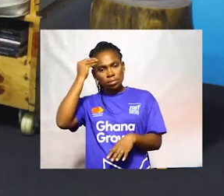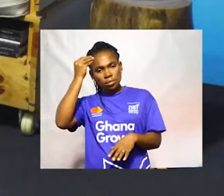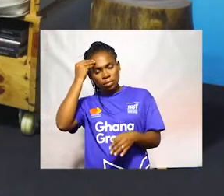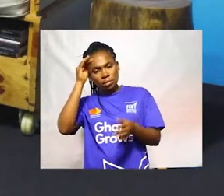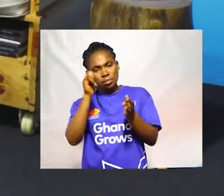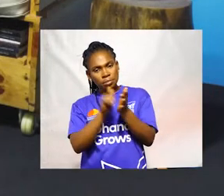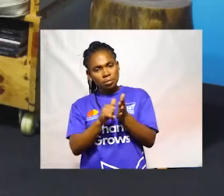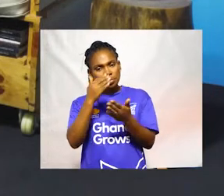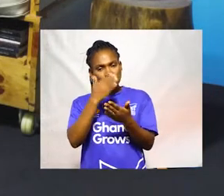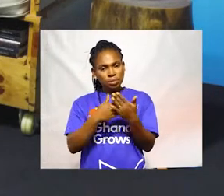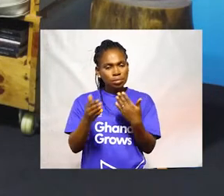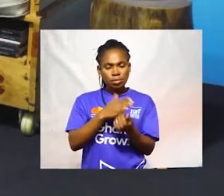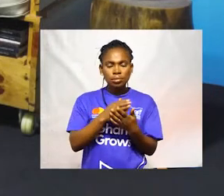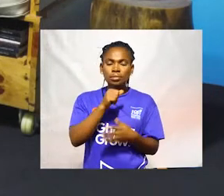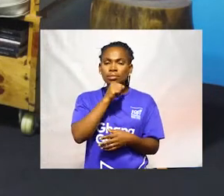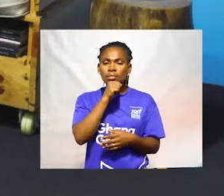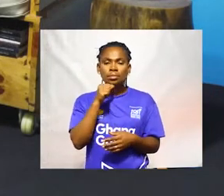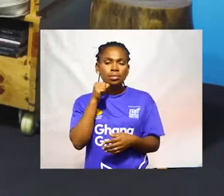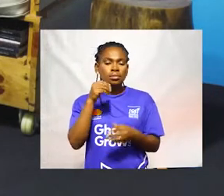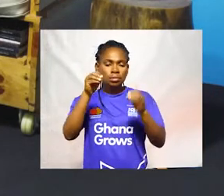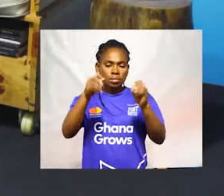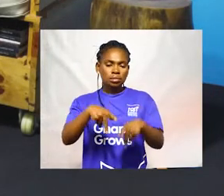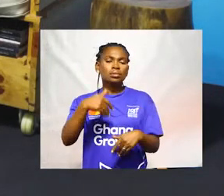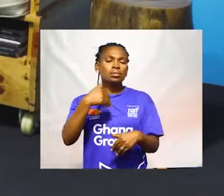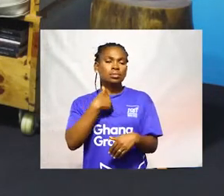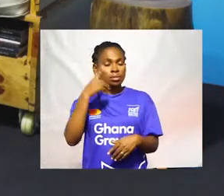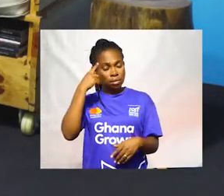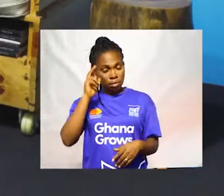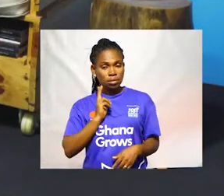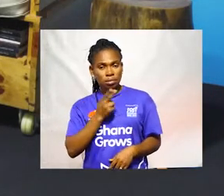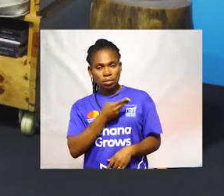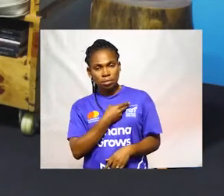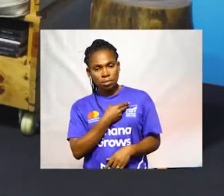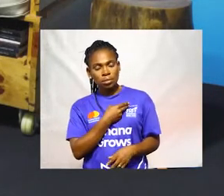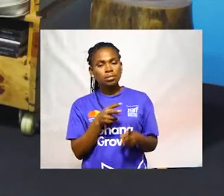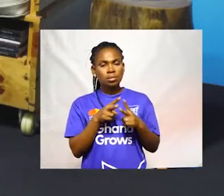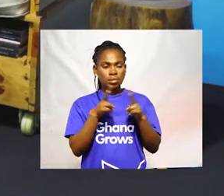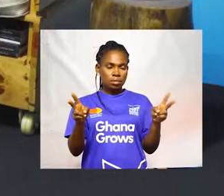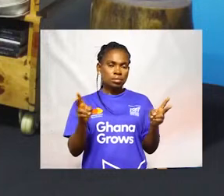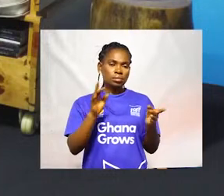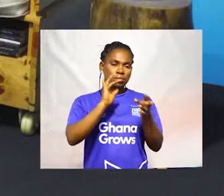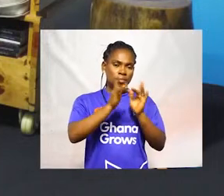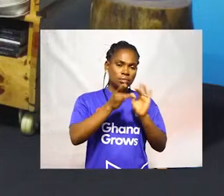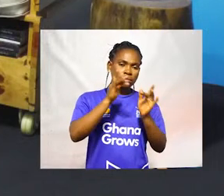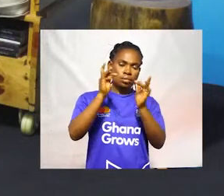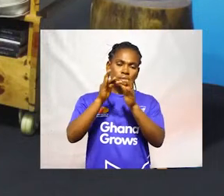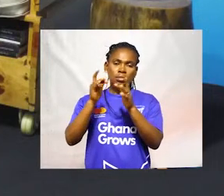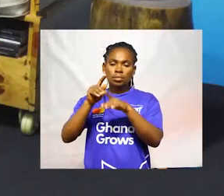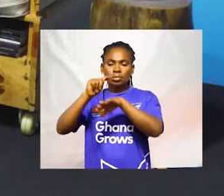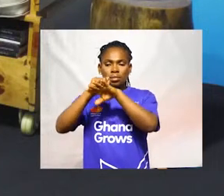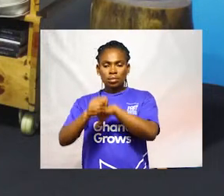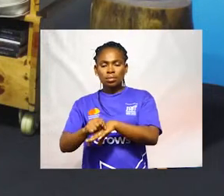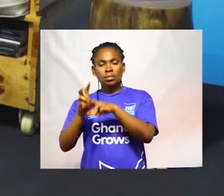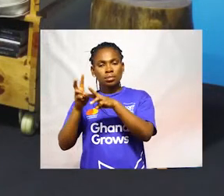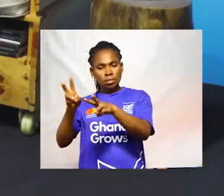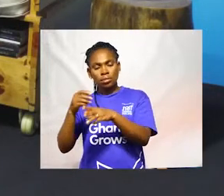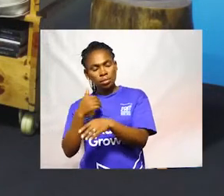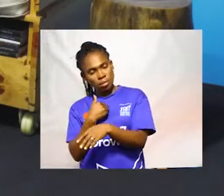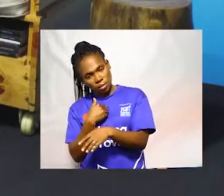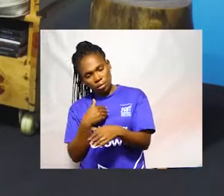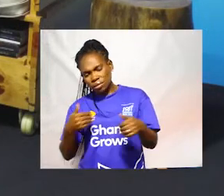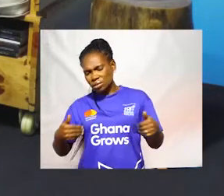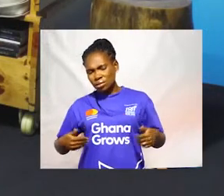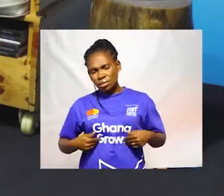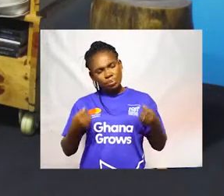what Agric holds for us. So the digital space is there. The traditional media is there. A lot of young